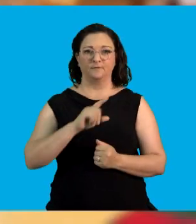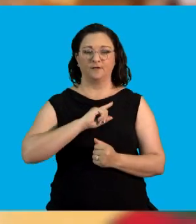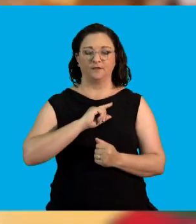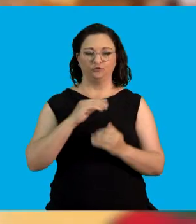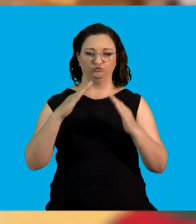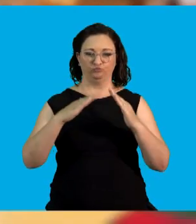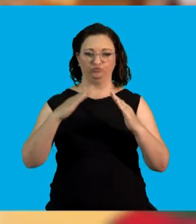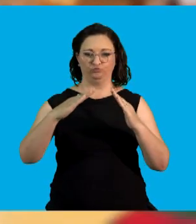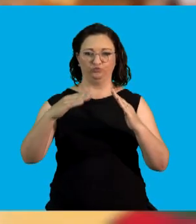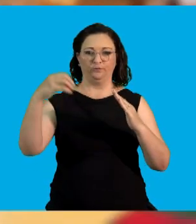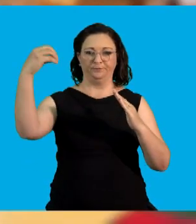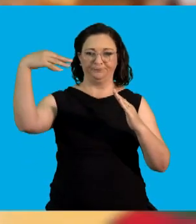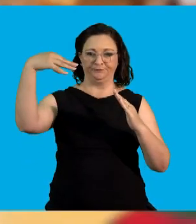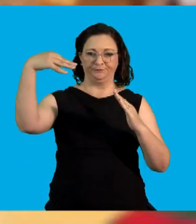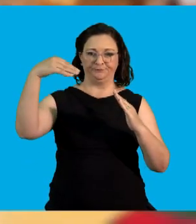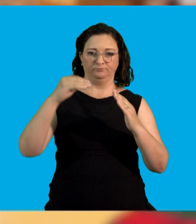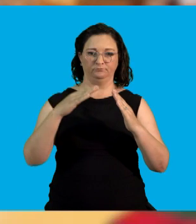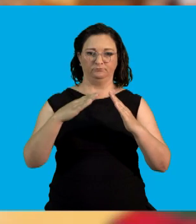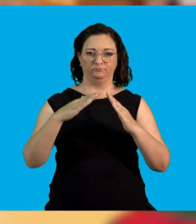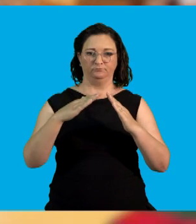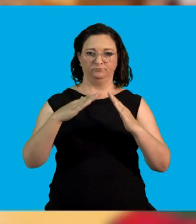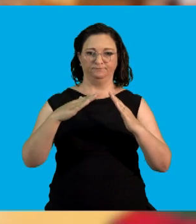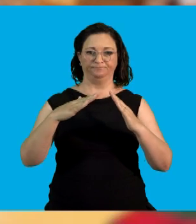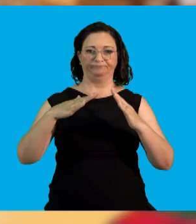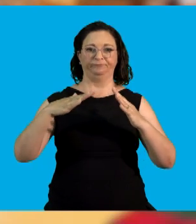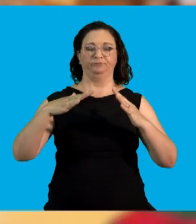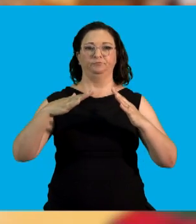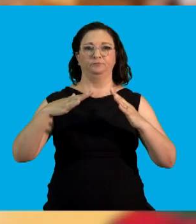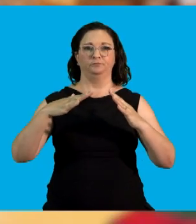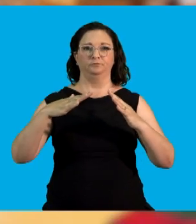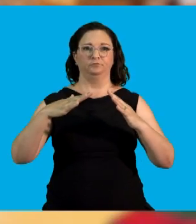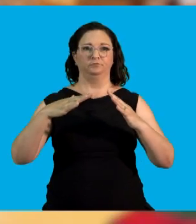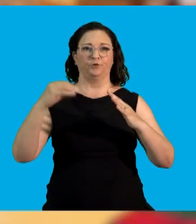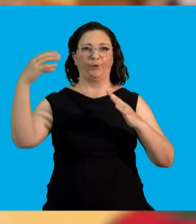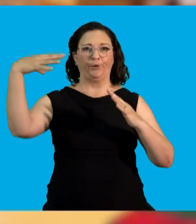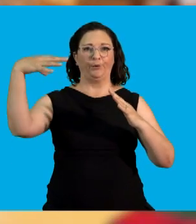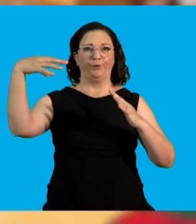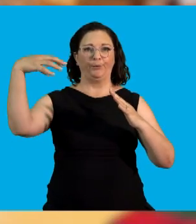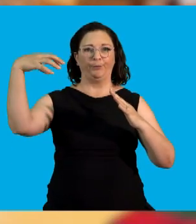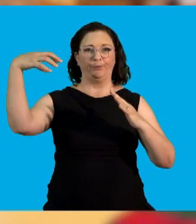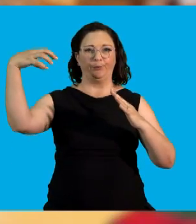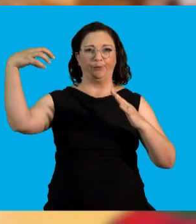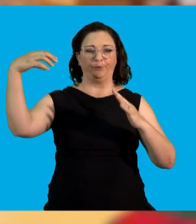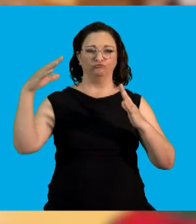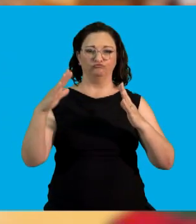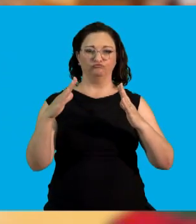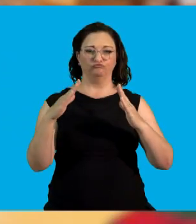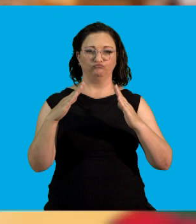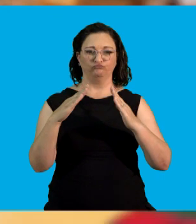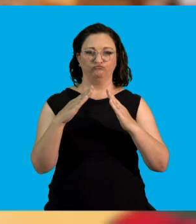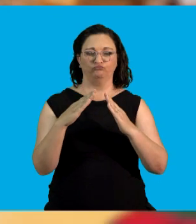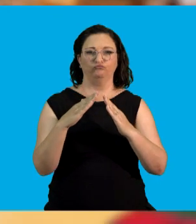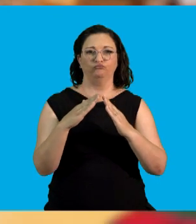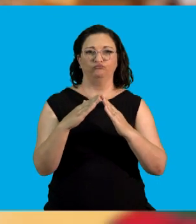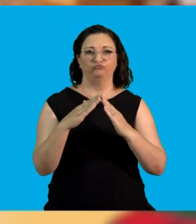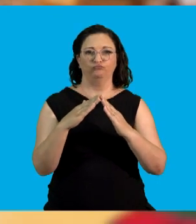roof panel, it expands because the spaces between the particle increases. And when we are cooling down that particular